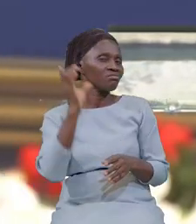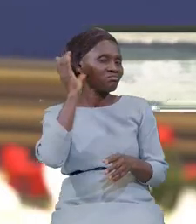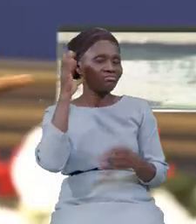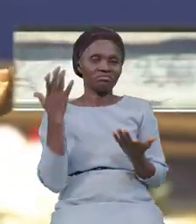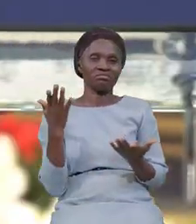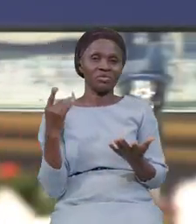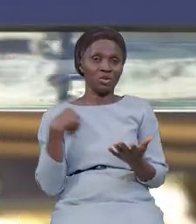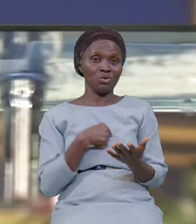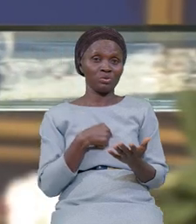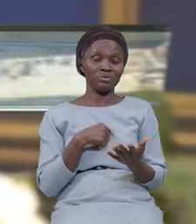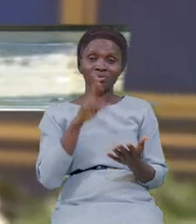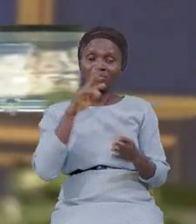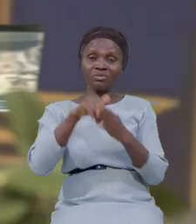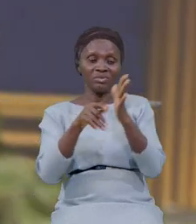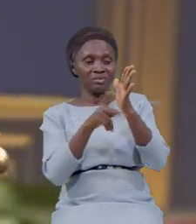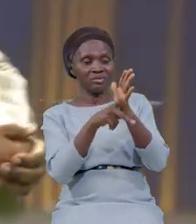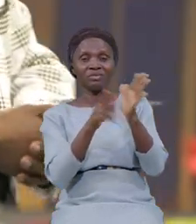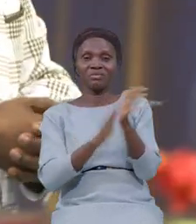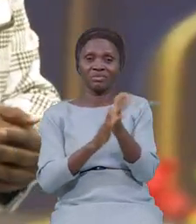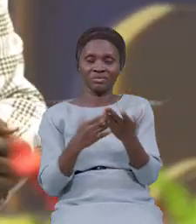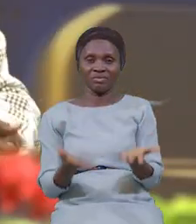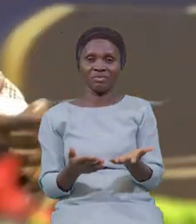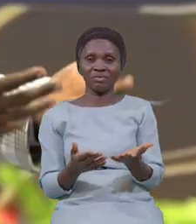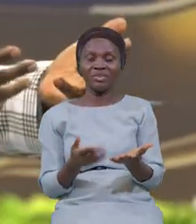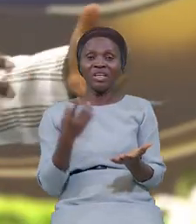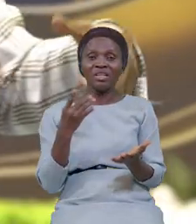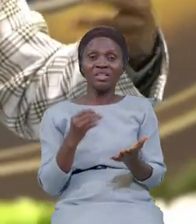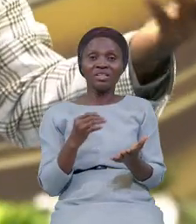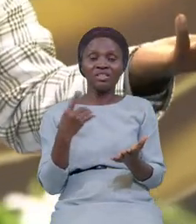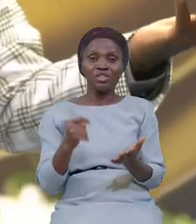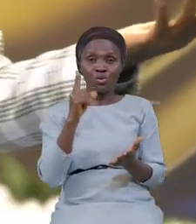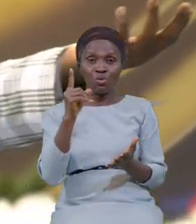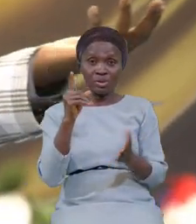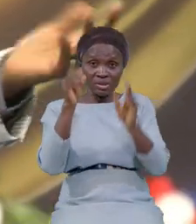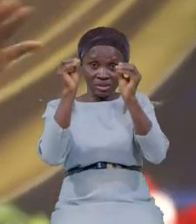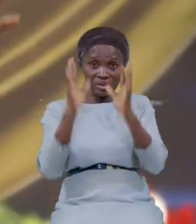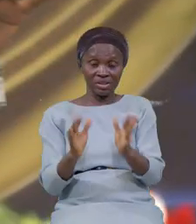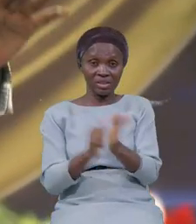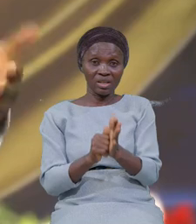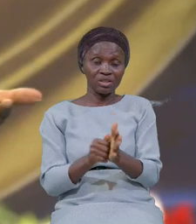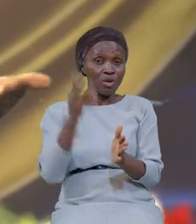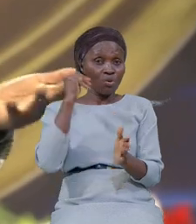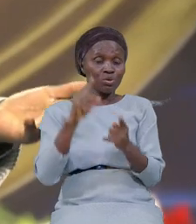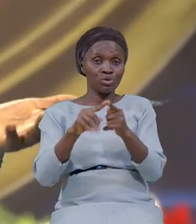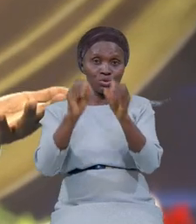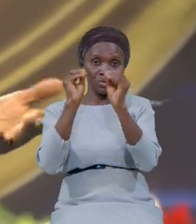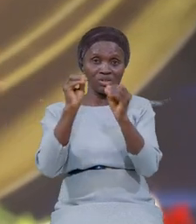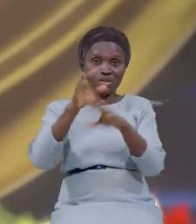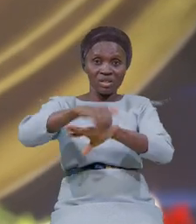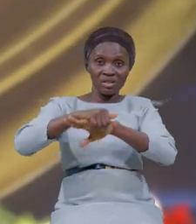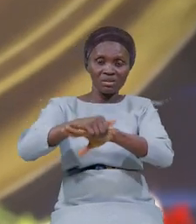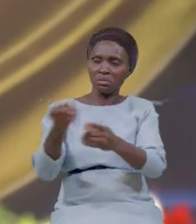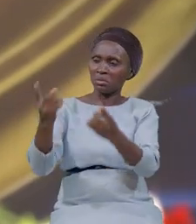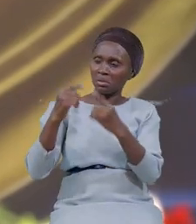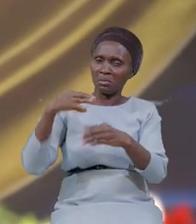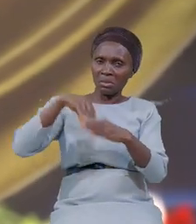school, they didn't teach us everything they knew. The one that was to teach English just came and taught the English, and